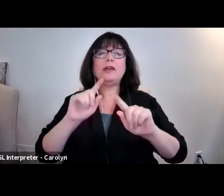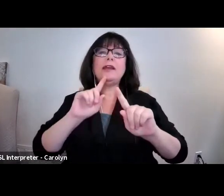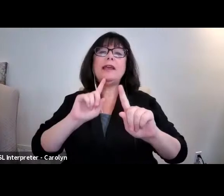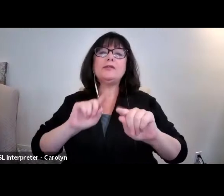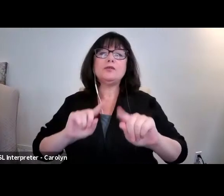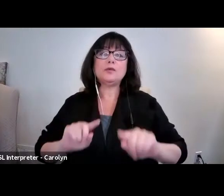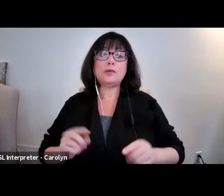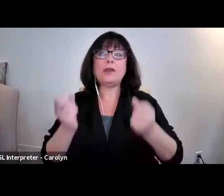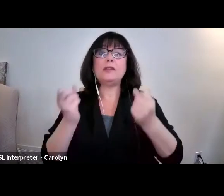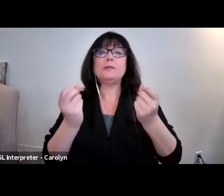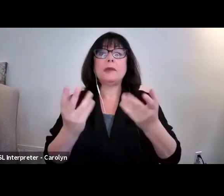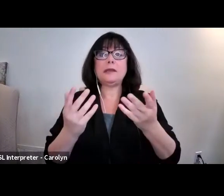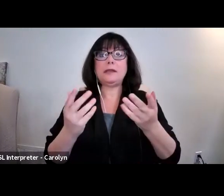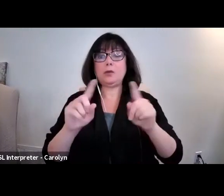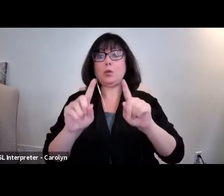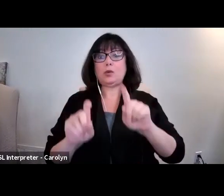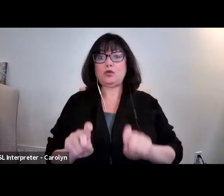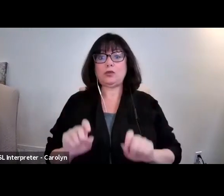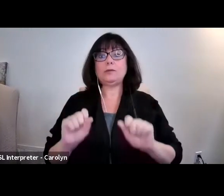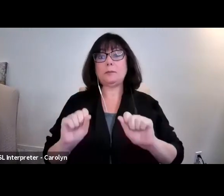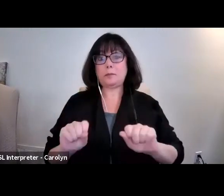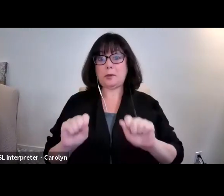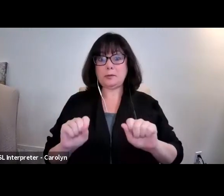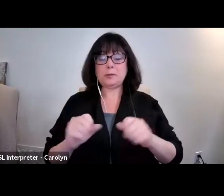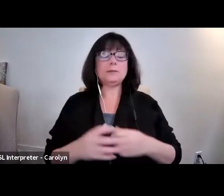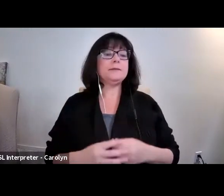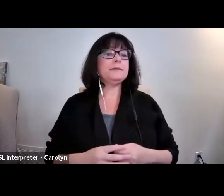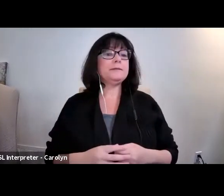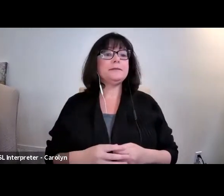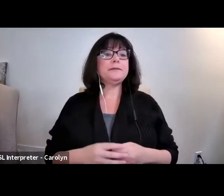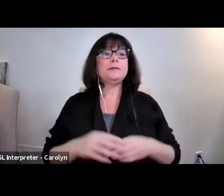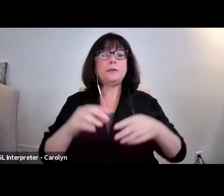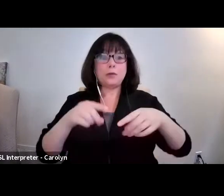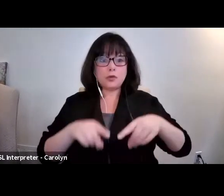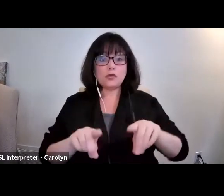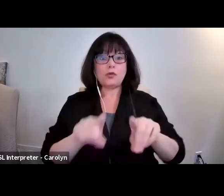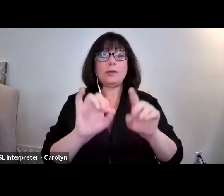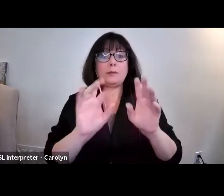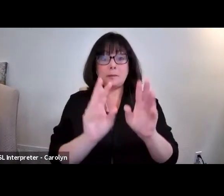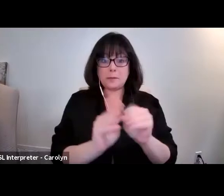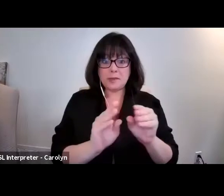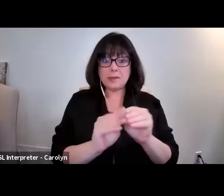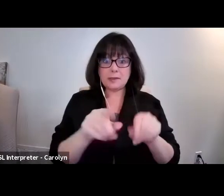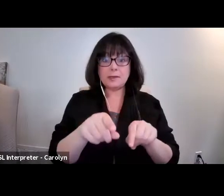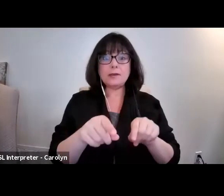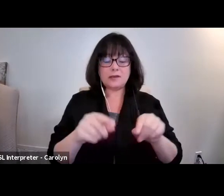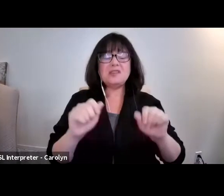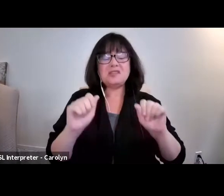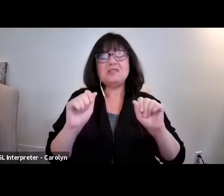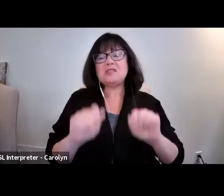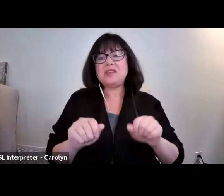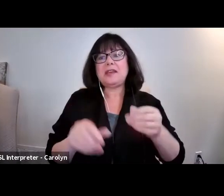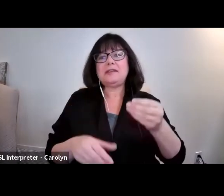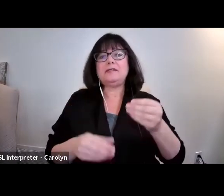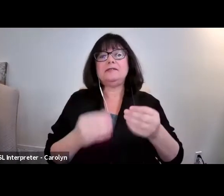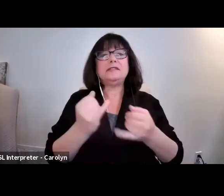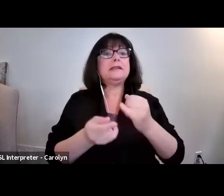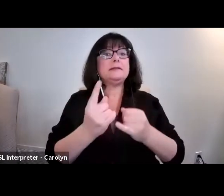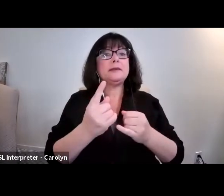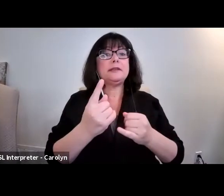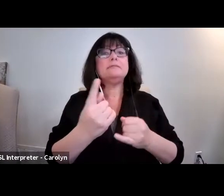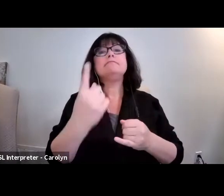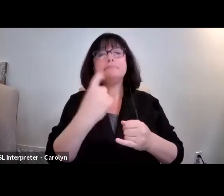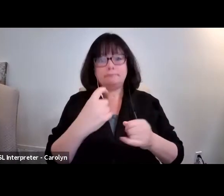possible. We will also be taking questions during the town hall in a few different ways. You can post questions using